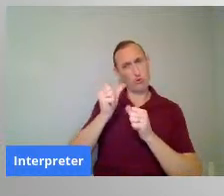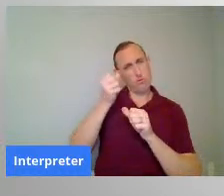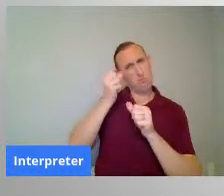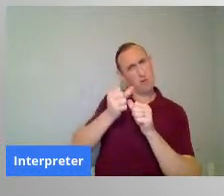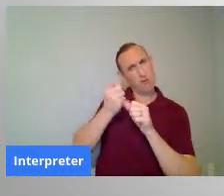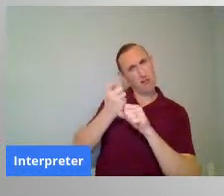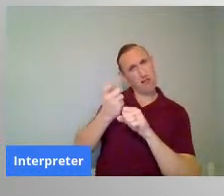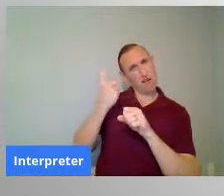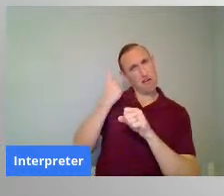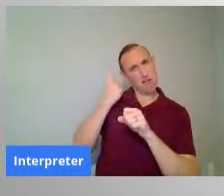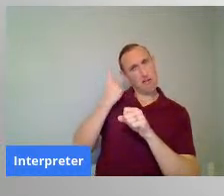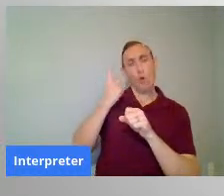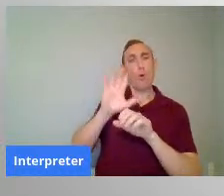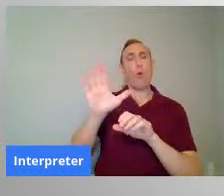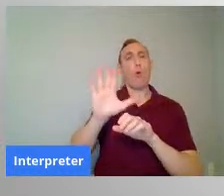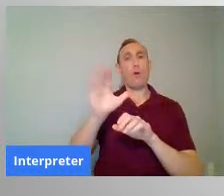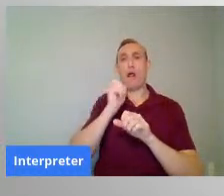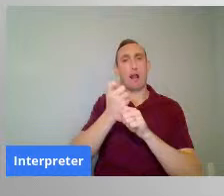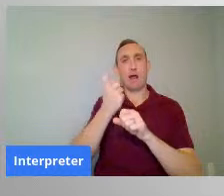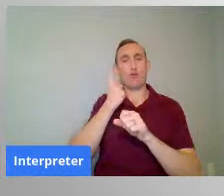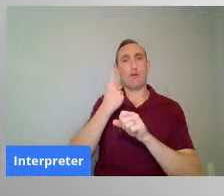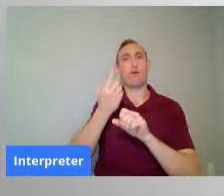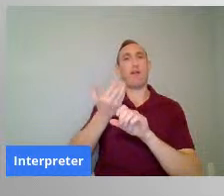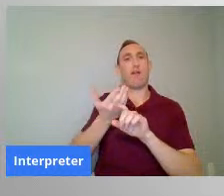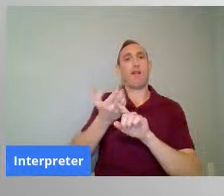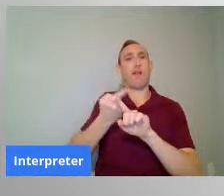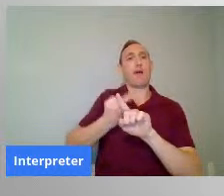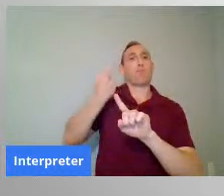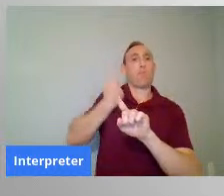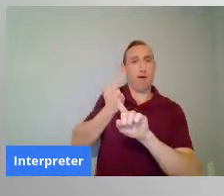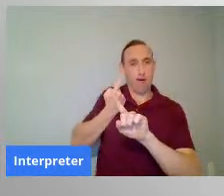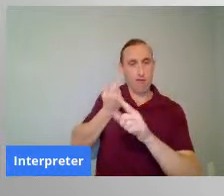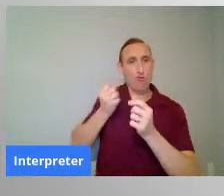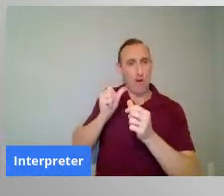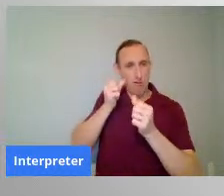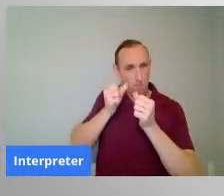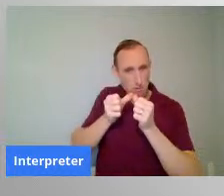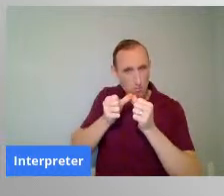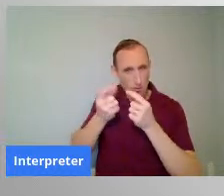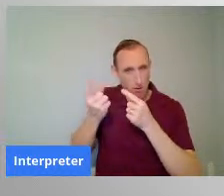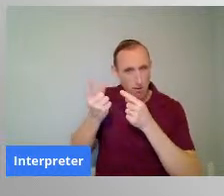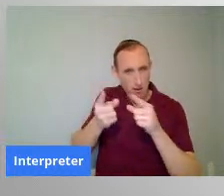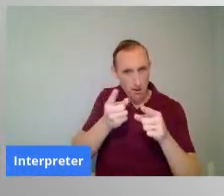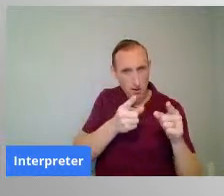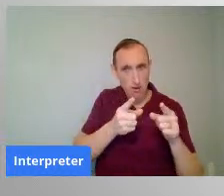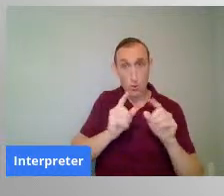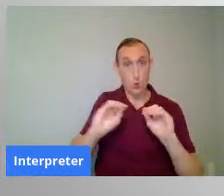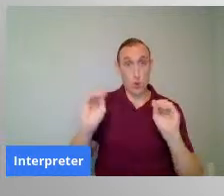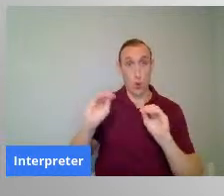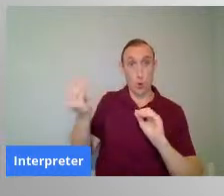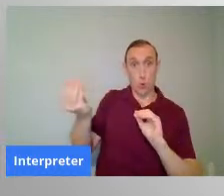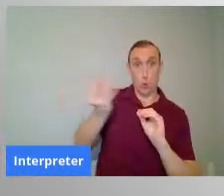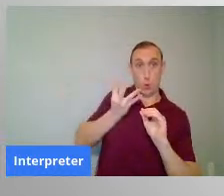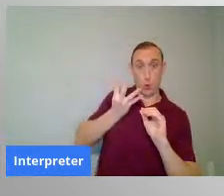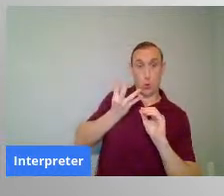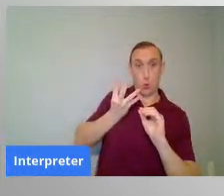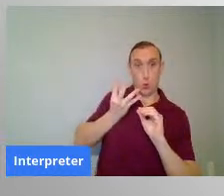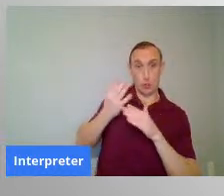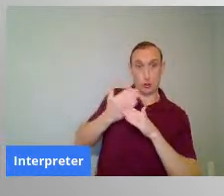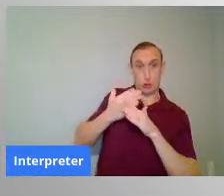sorry, last month. I have not had any share it with me. And Dr. Maddox,